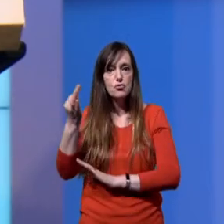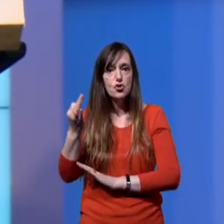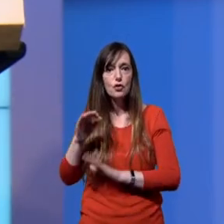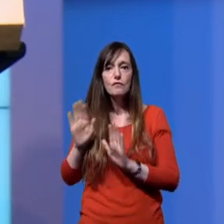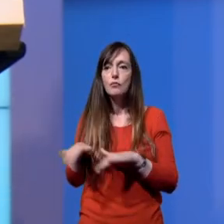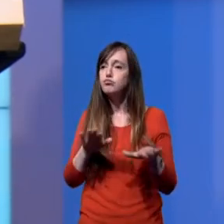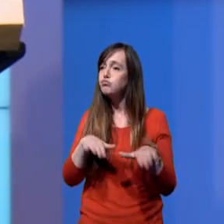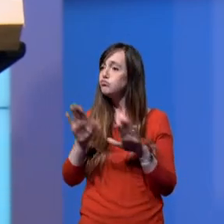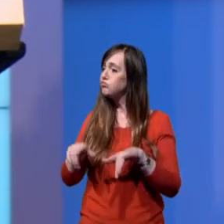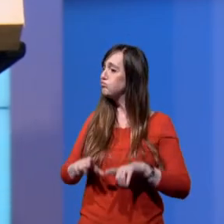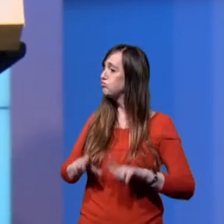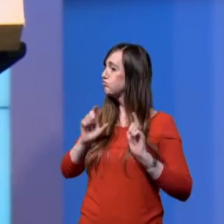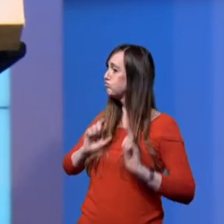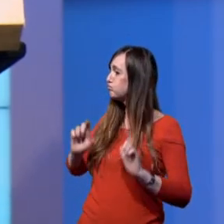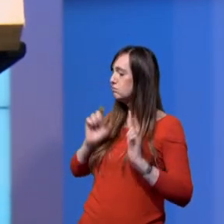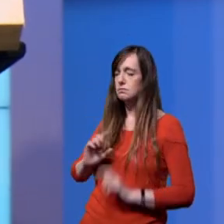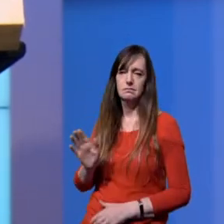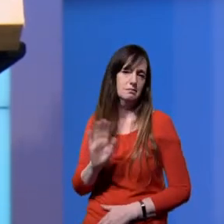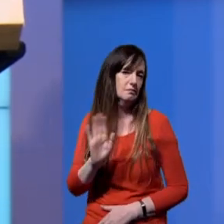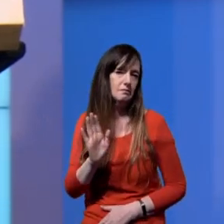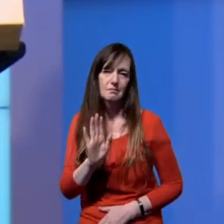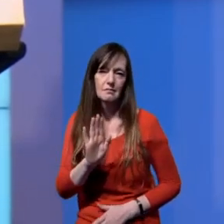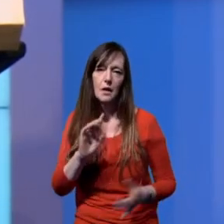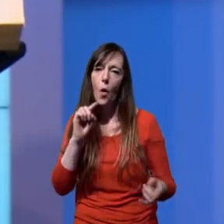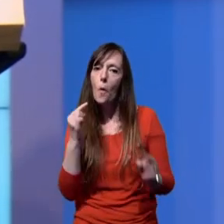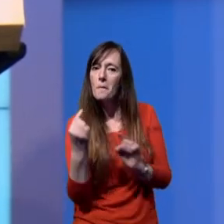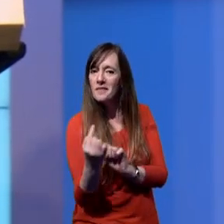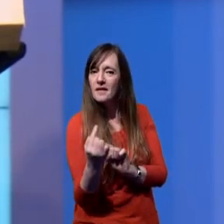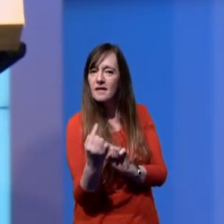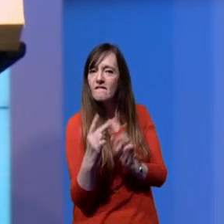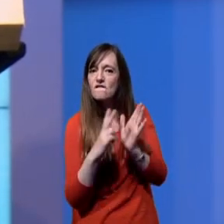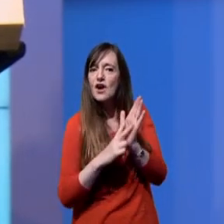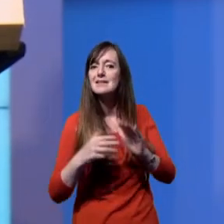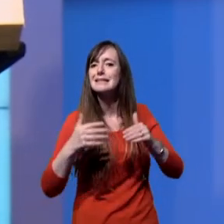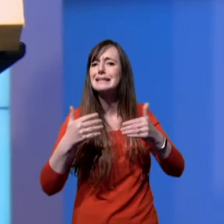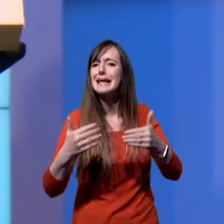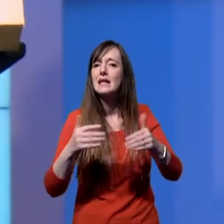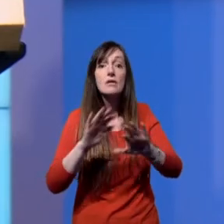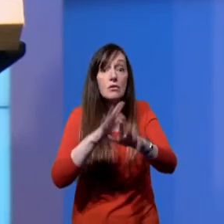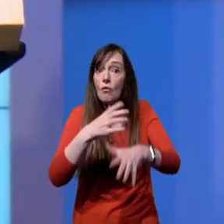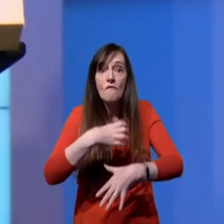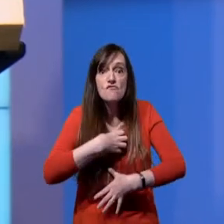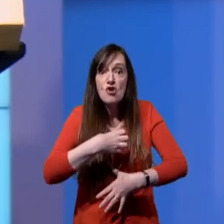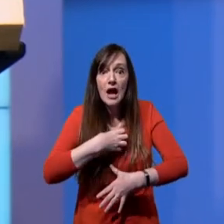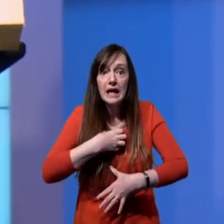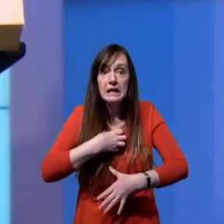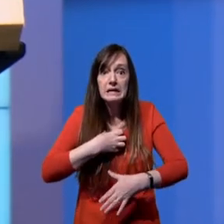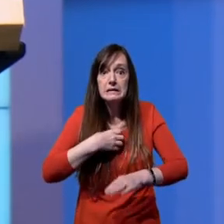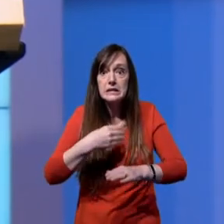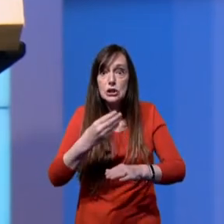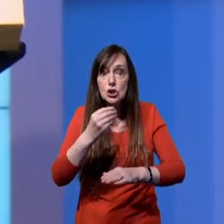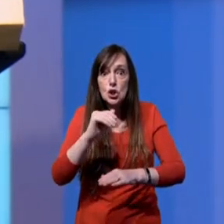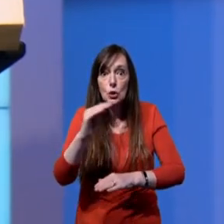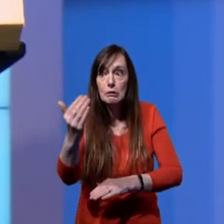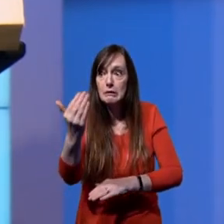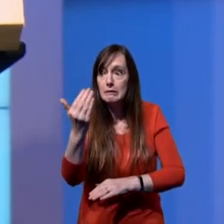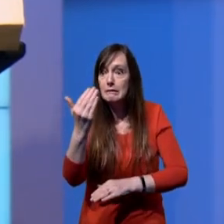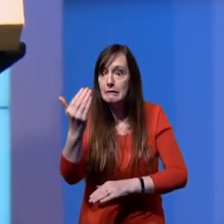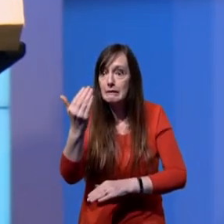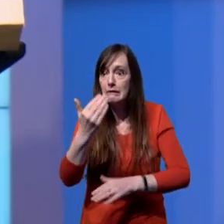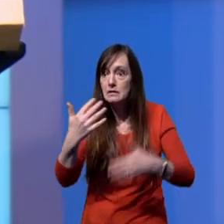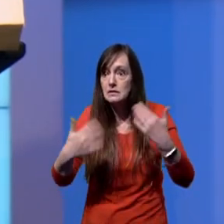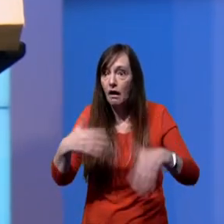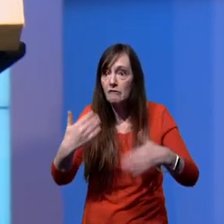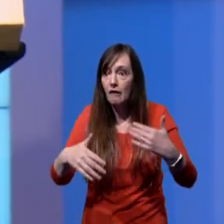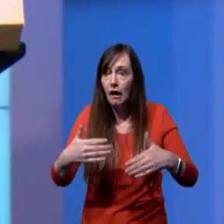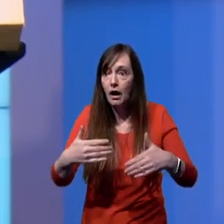opposite, verse 10. He says, do not be afraid of what you are about to suffer. Things are going to get worse.